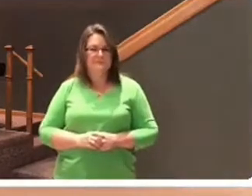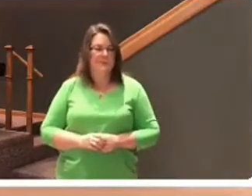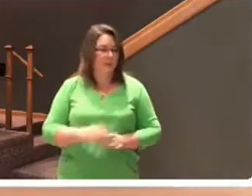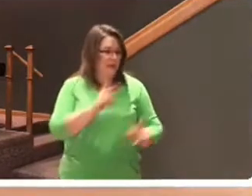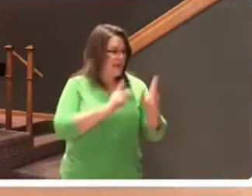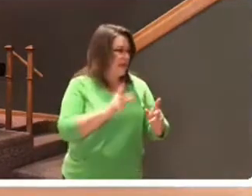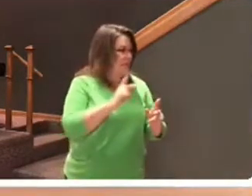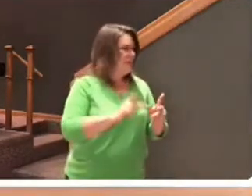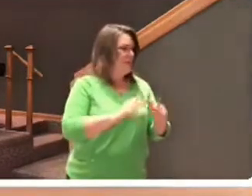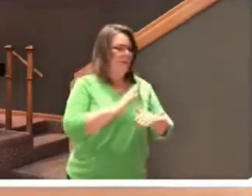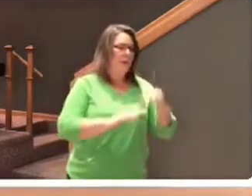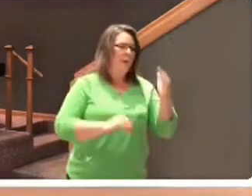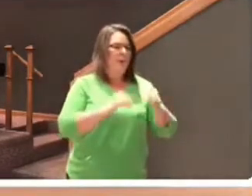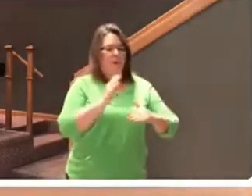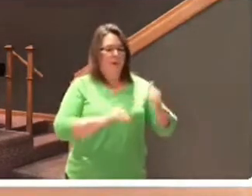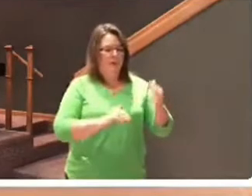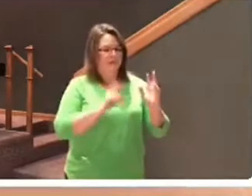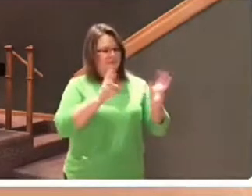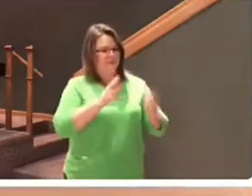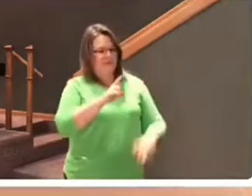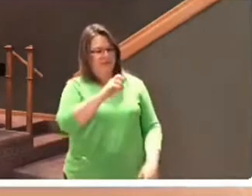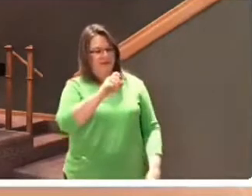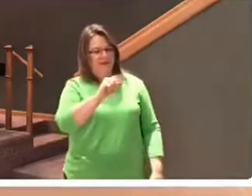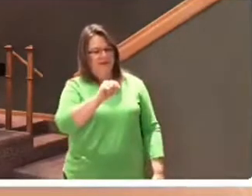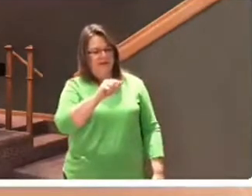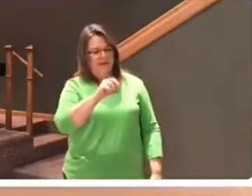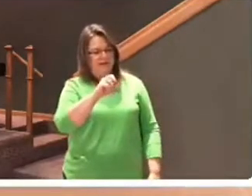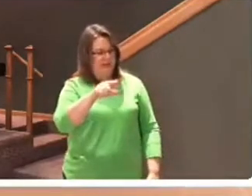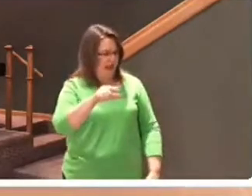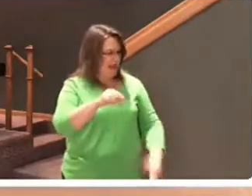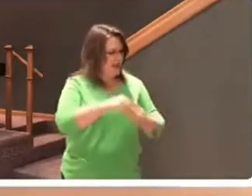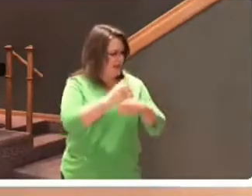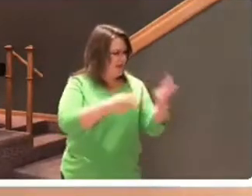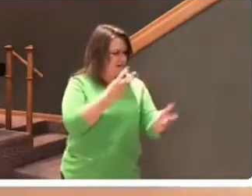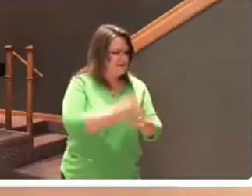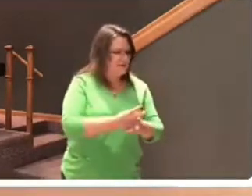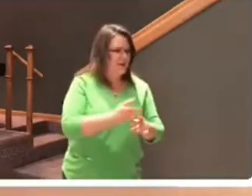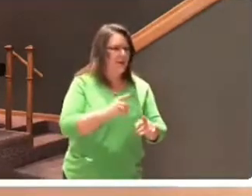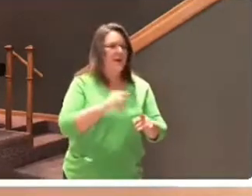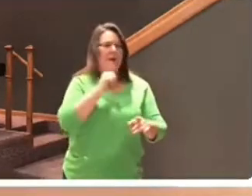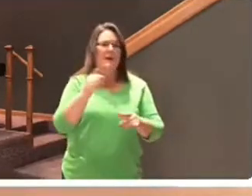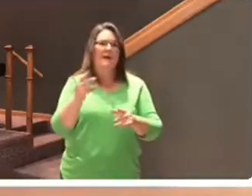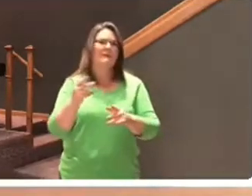People will build a nest egg in this world but neglect their eternal inheritance.